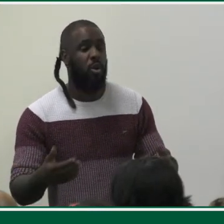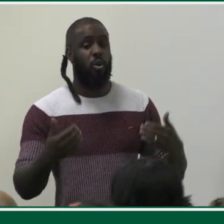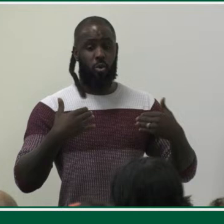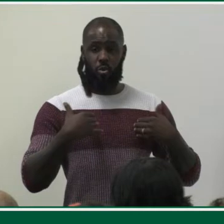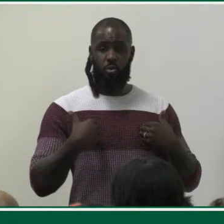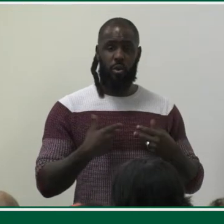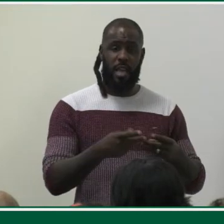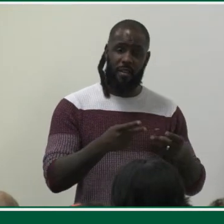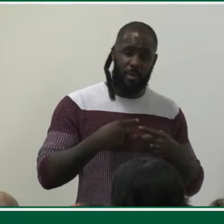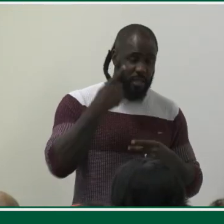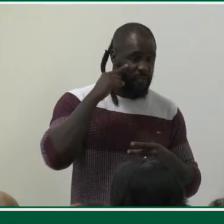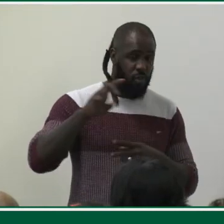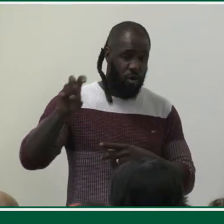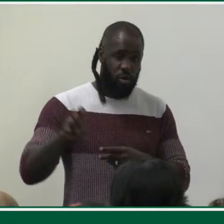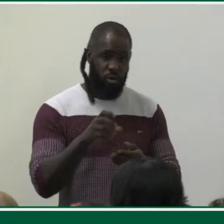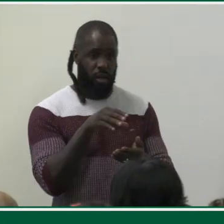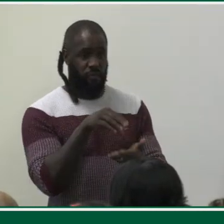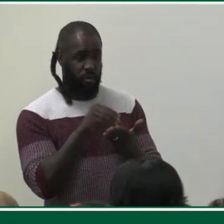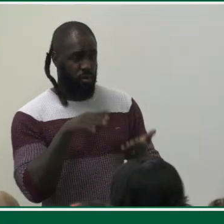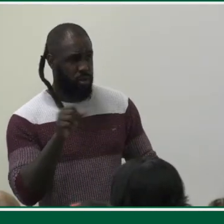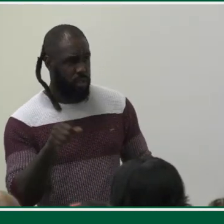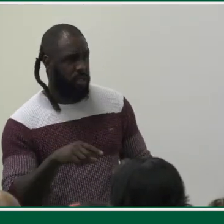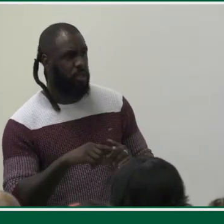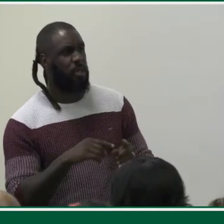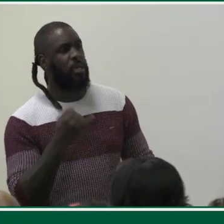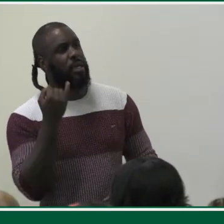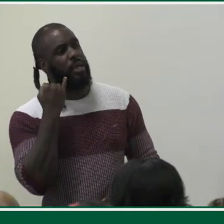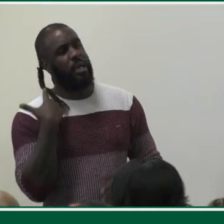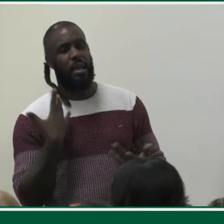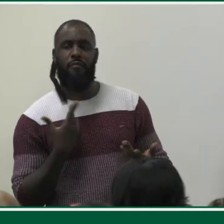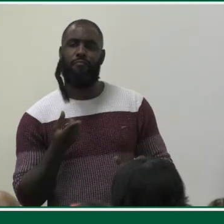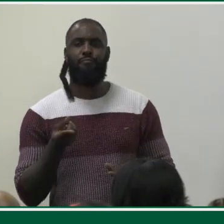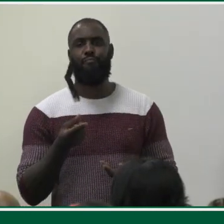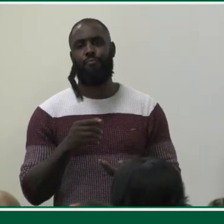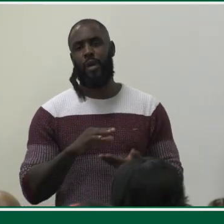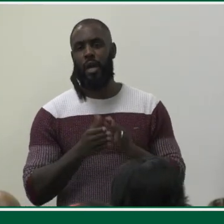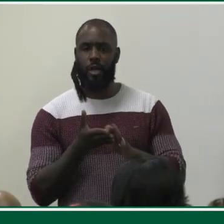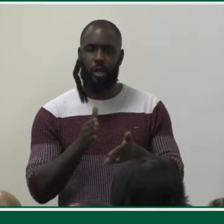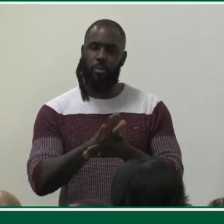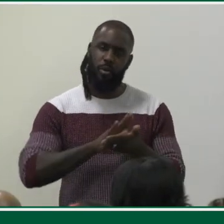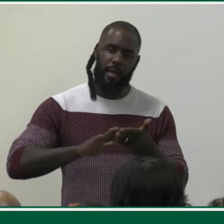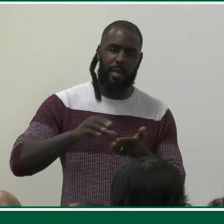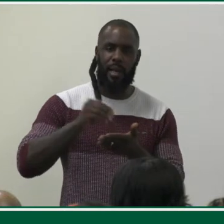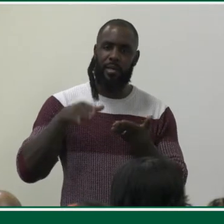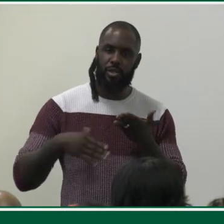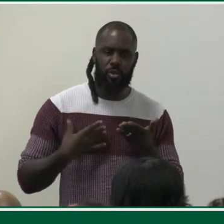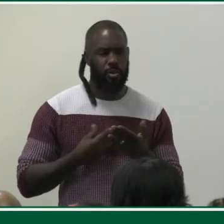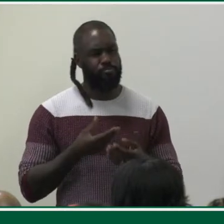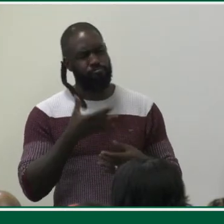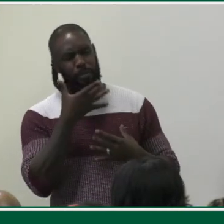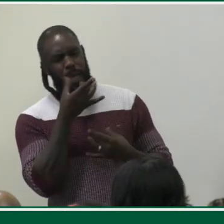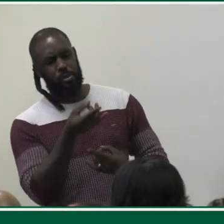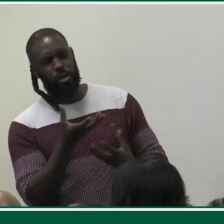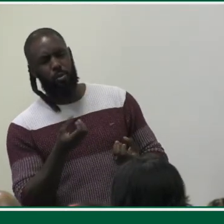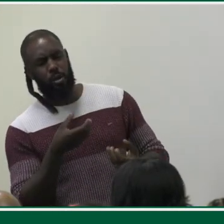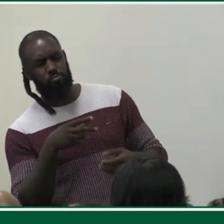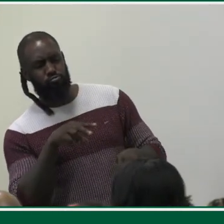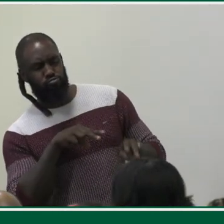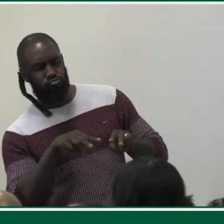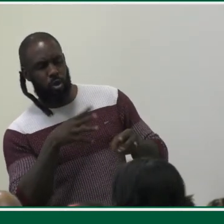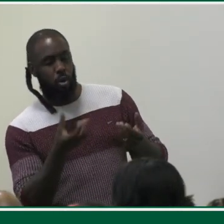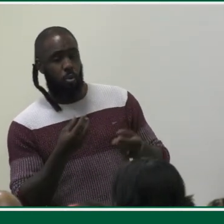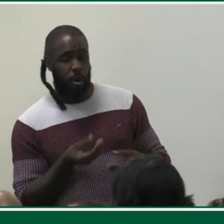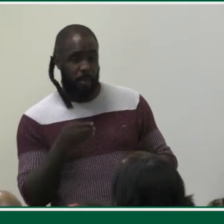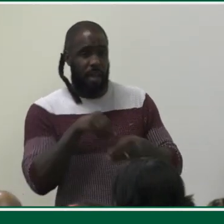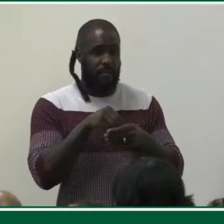spots for transfer students. So if there is a community college student who is interested in being a member of the Black Honors College, we welcome